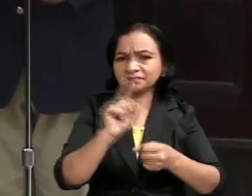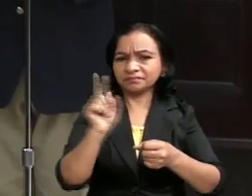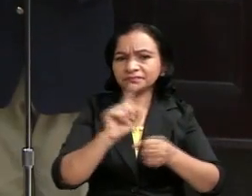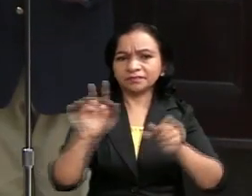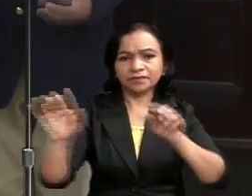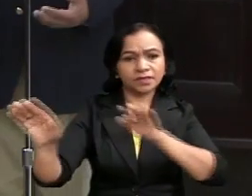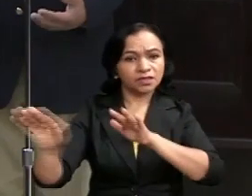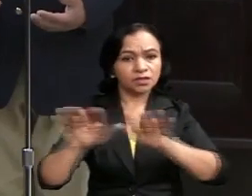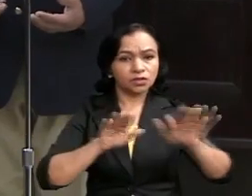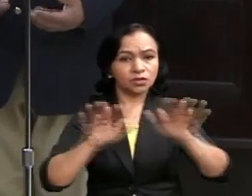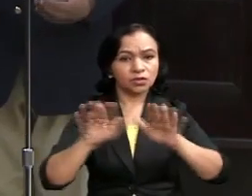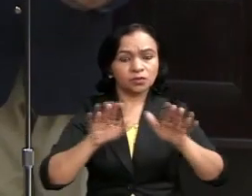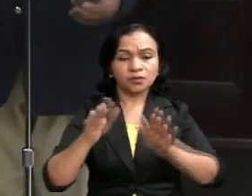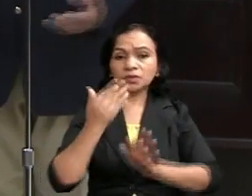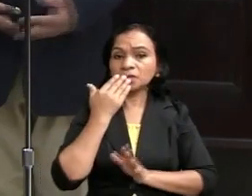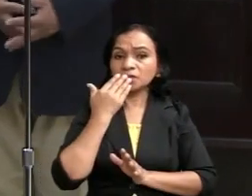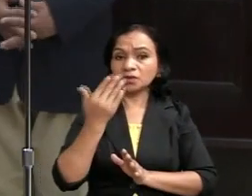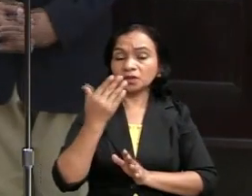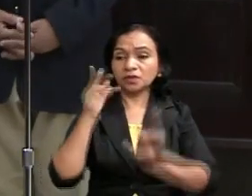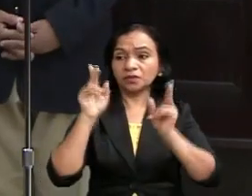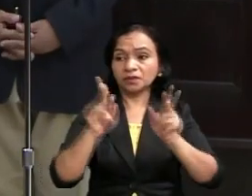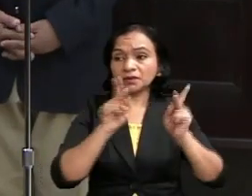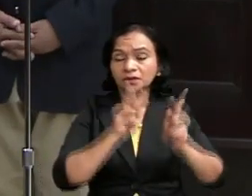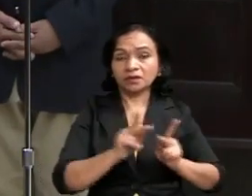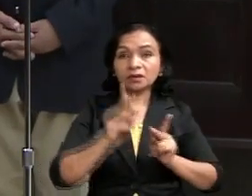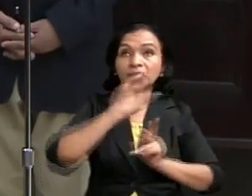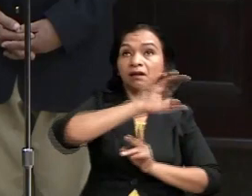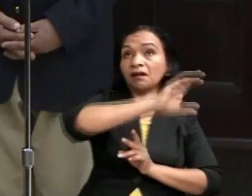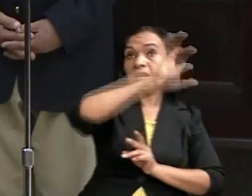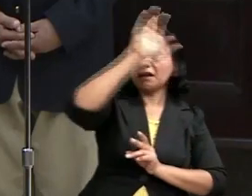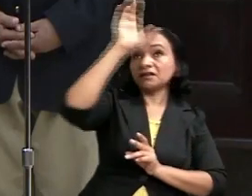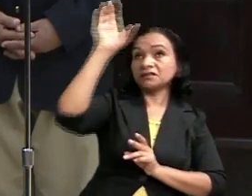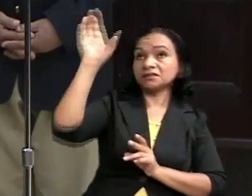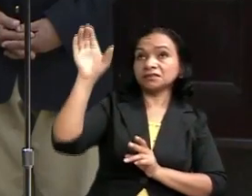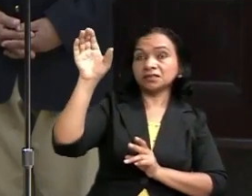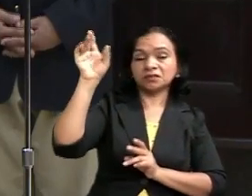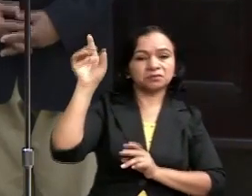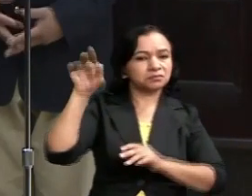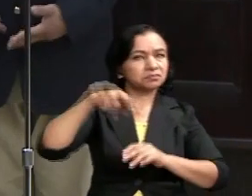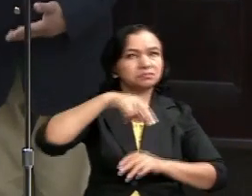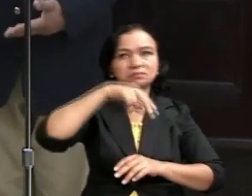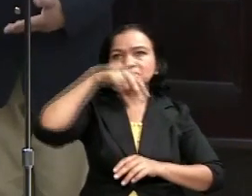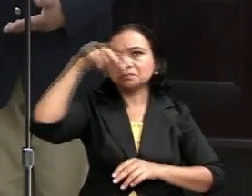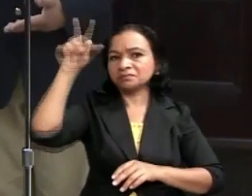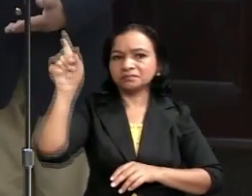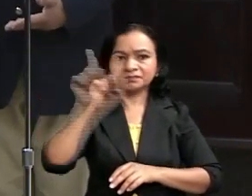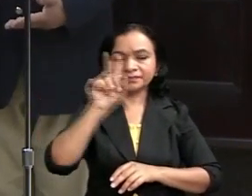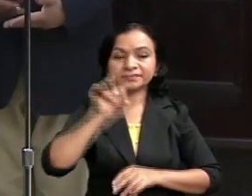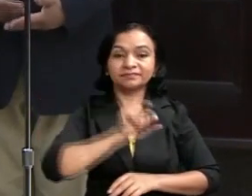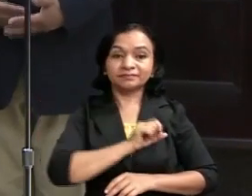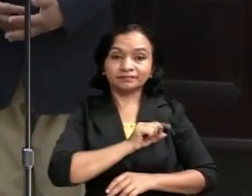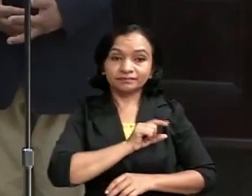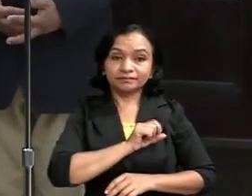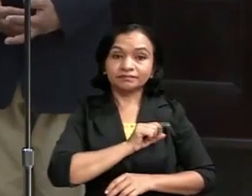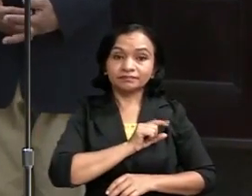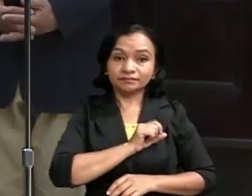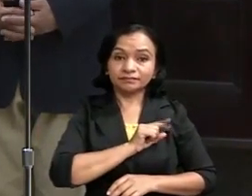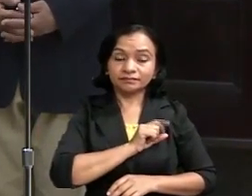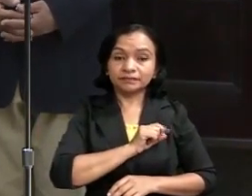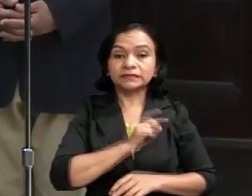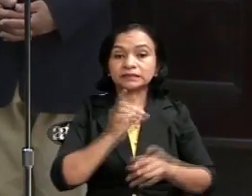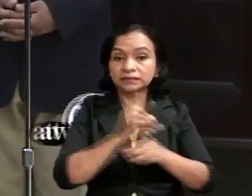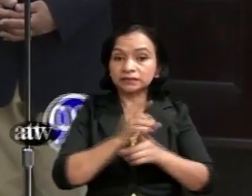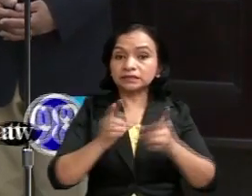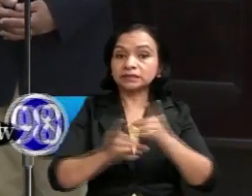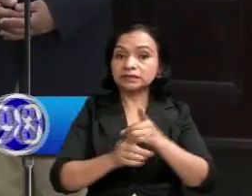podemos ser una buena persona y de esa manera llegar al cielo. Sin would have to be paid for. No, el pecado tenía que ser pagado. The Bible